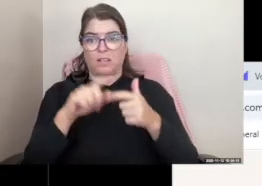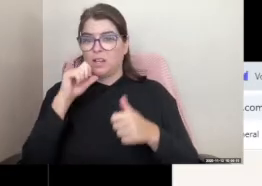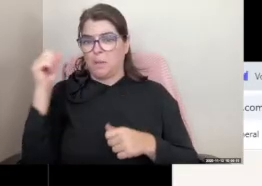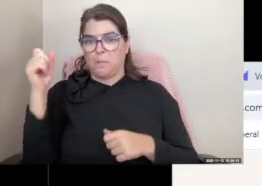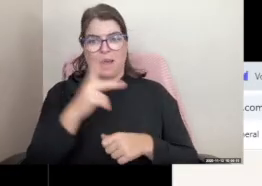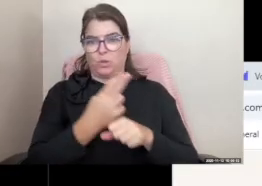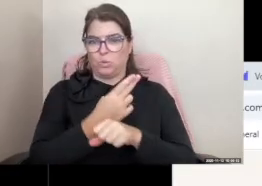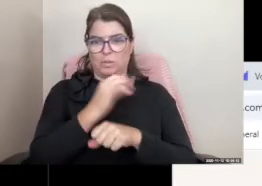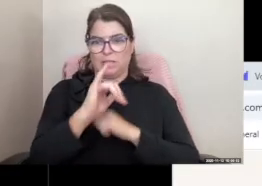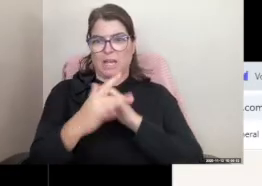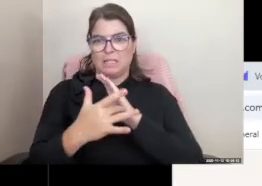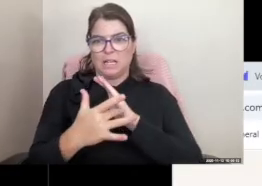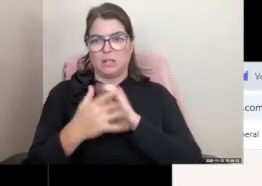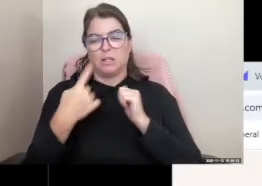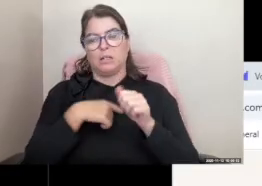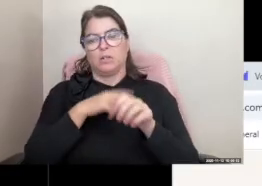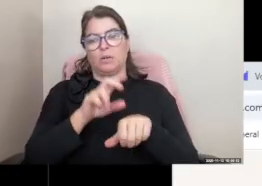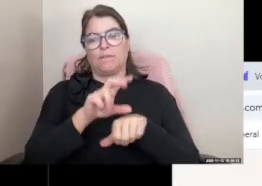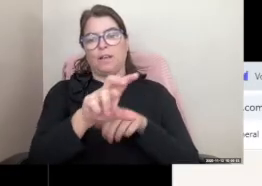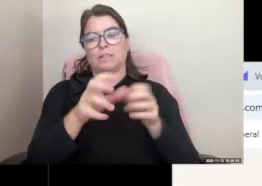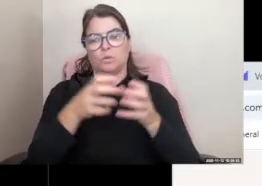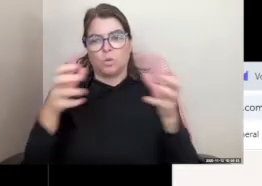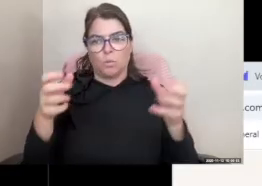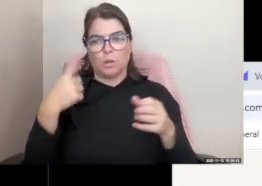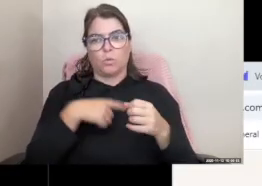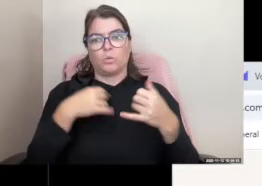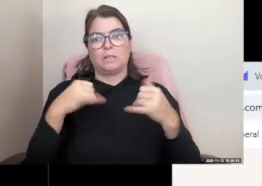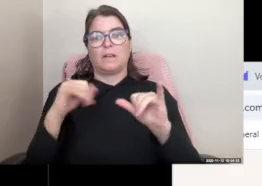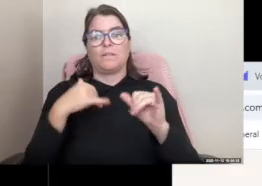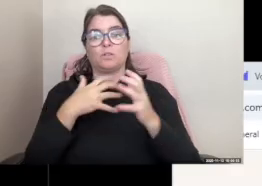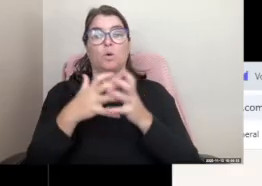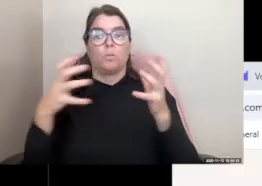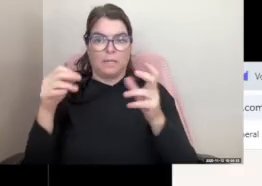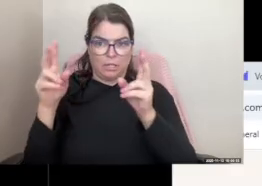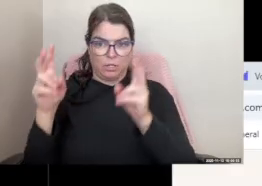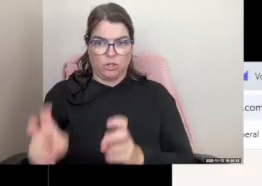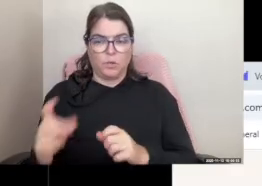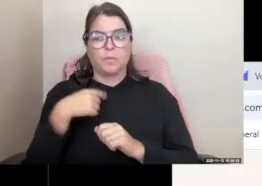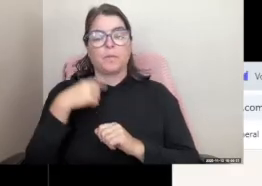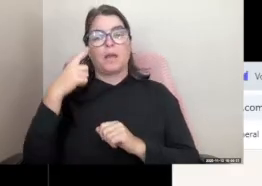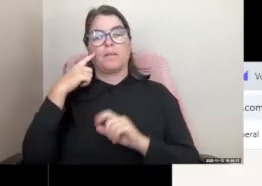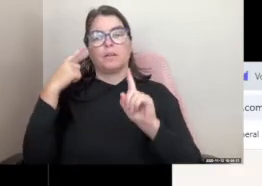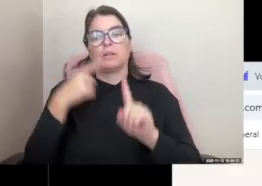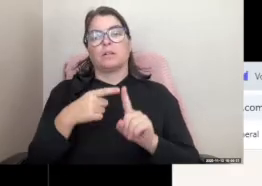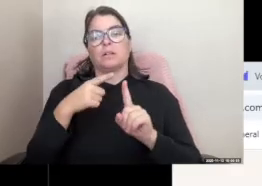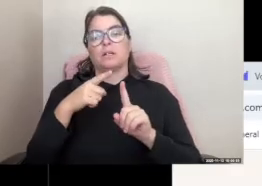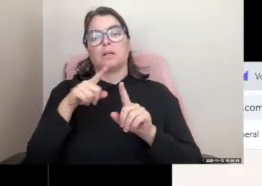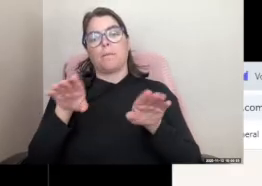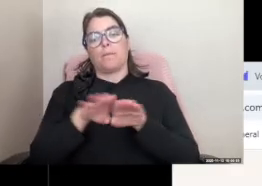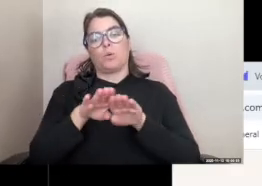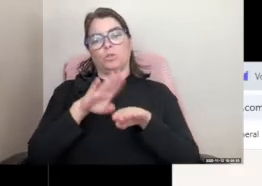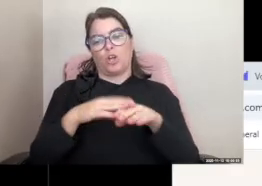service, right? These operators that are testing this for the first time, if they don't have that good experience with